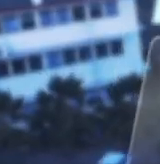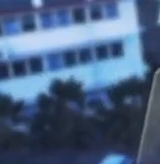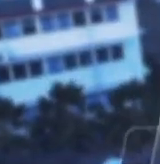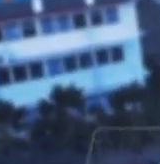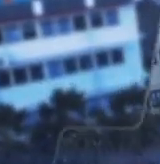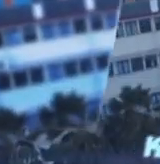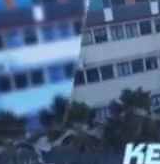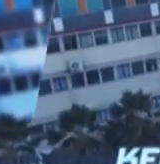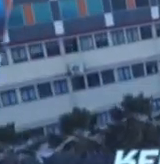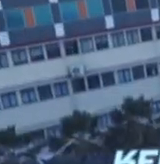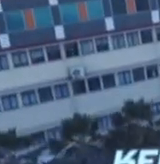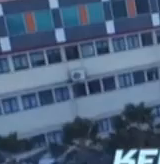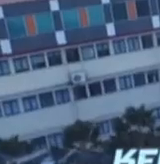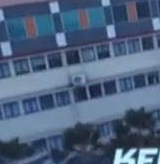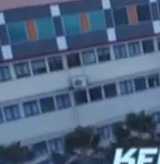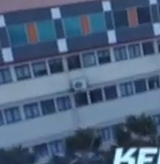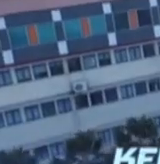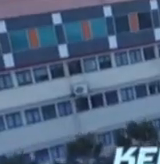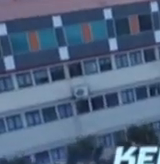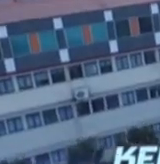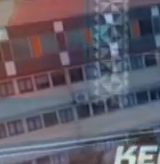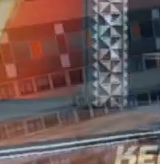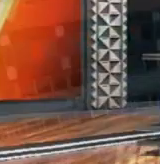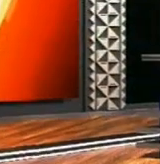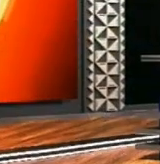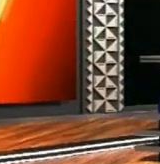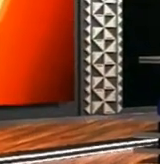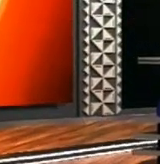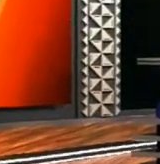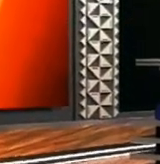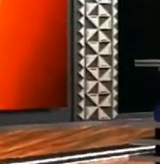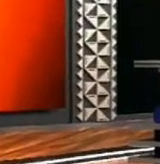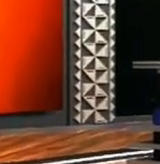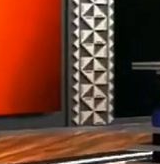From the studios of FBC Suva, Atera Lendua.